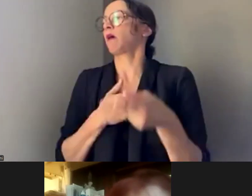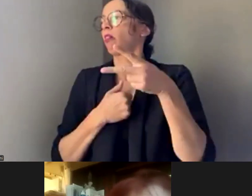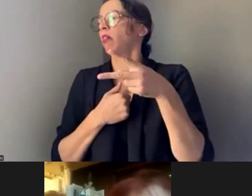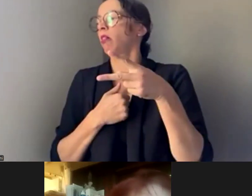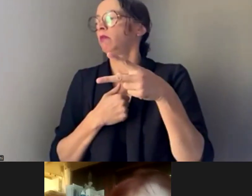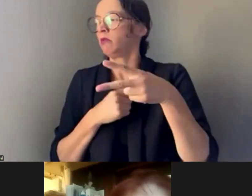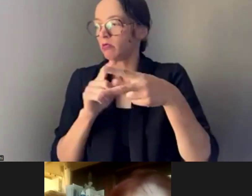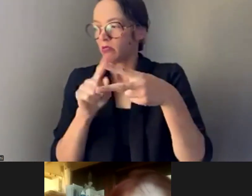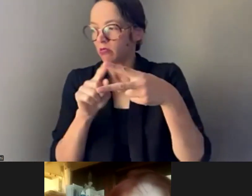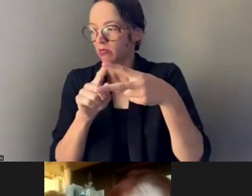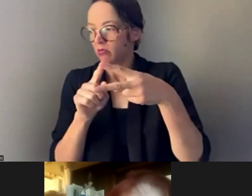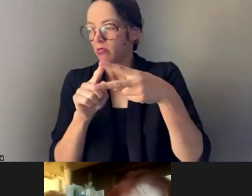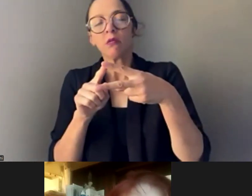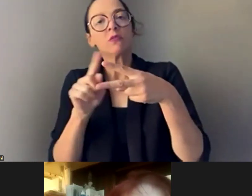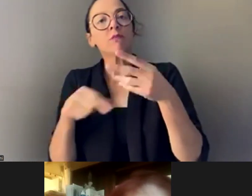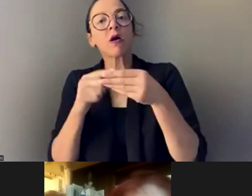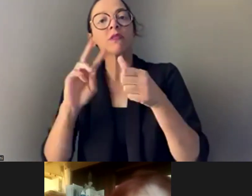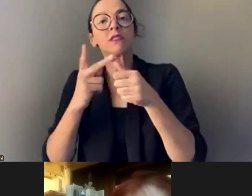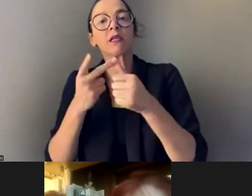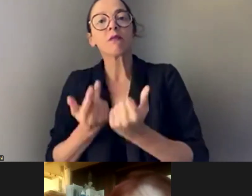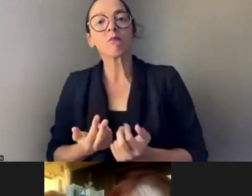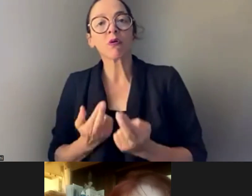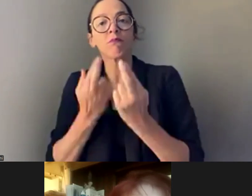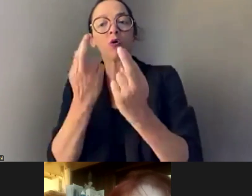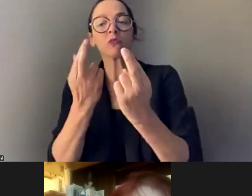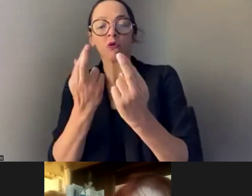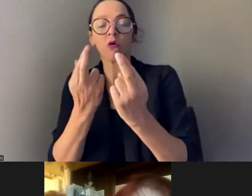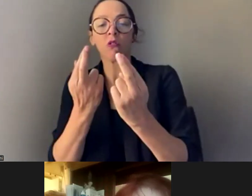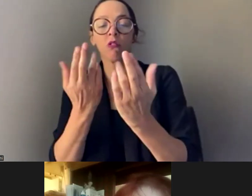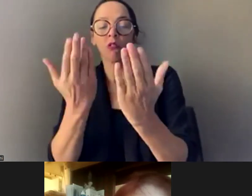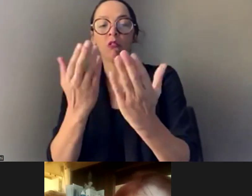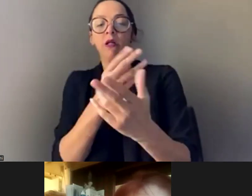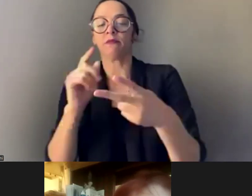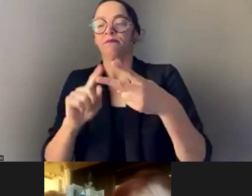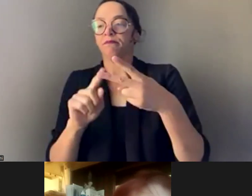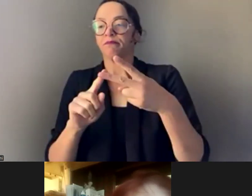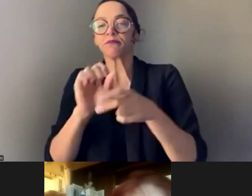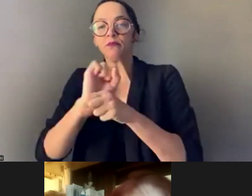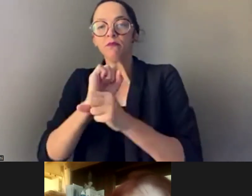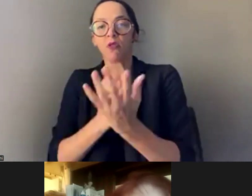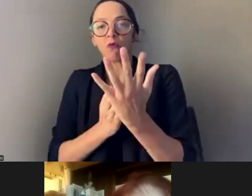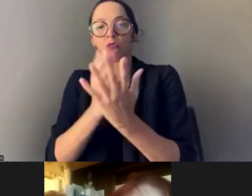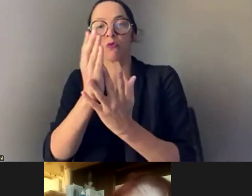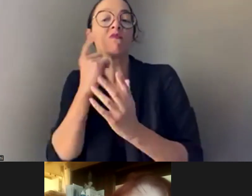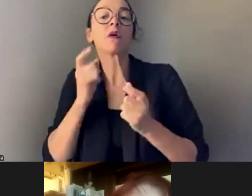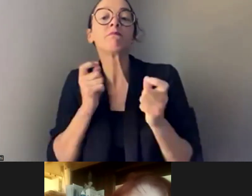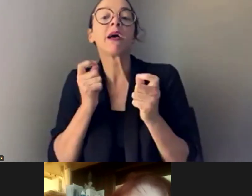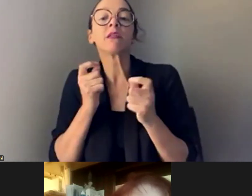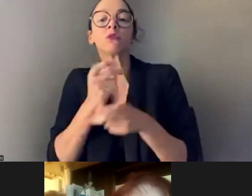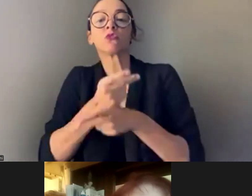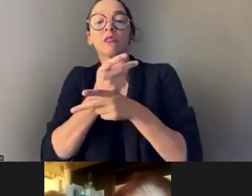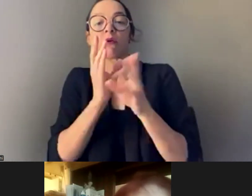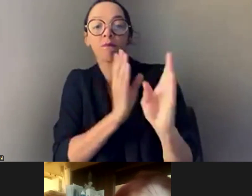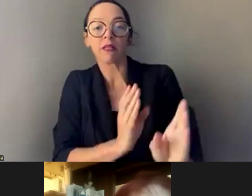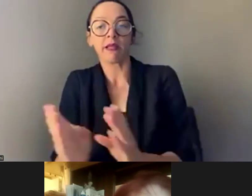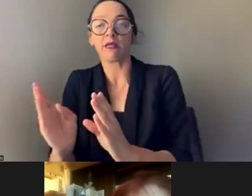in the work group to work with the managed care plans. And I